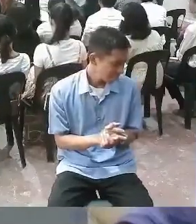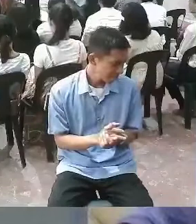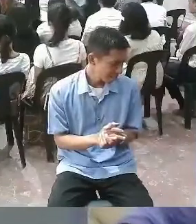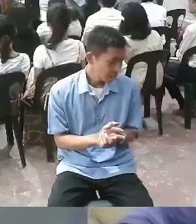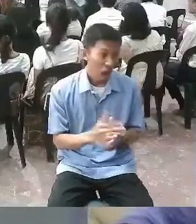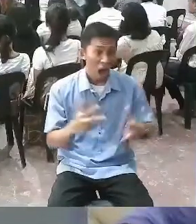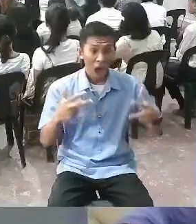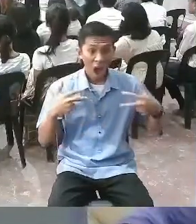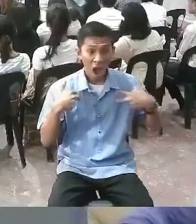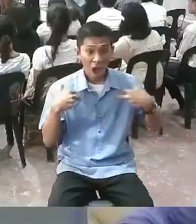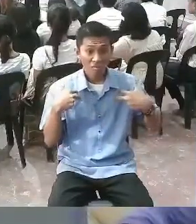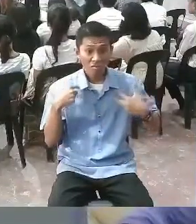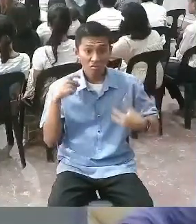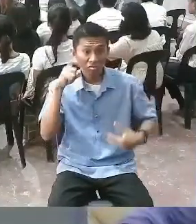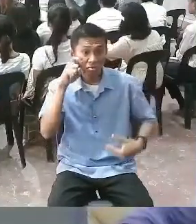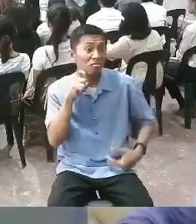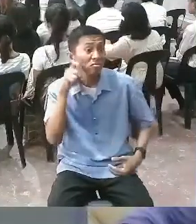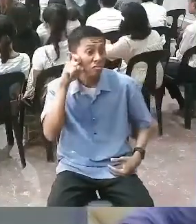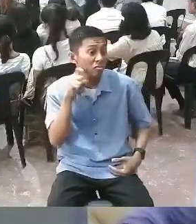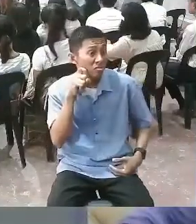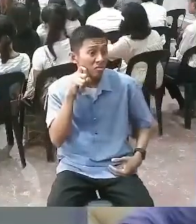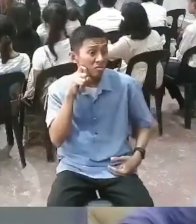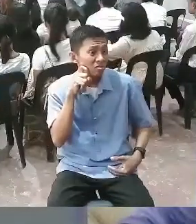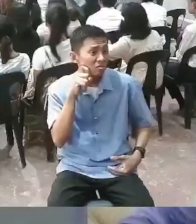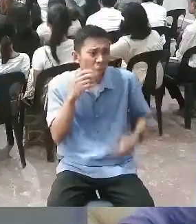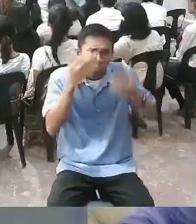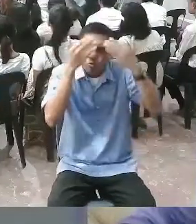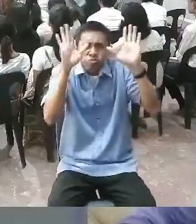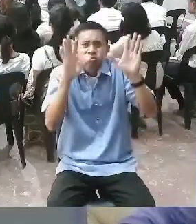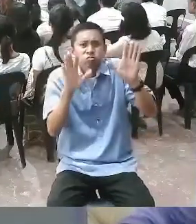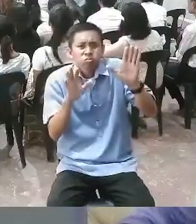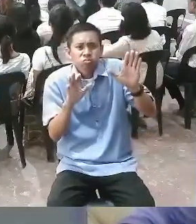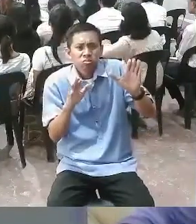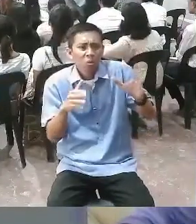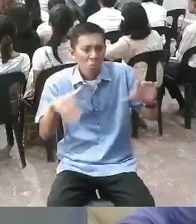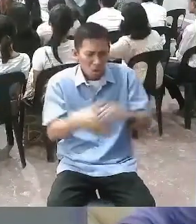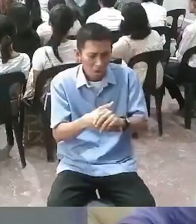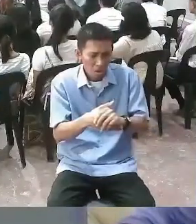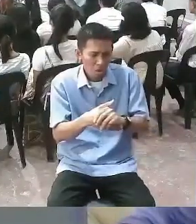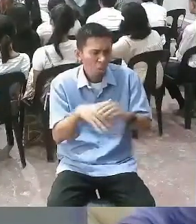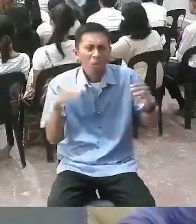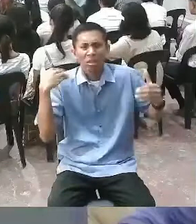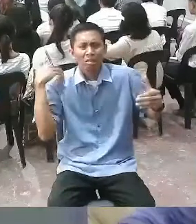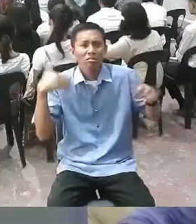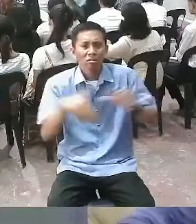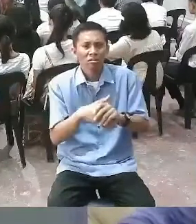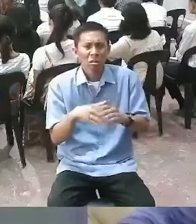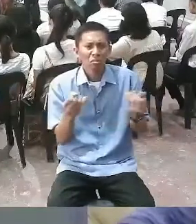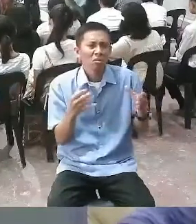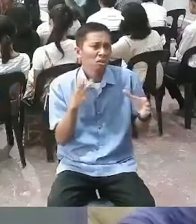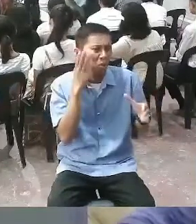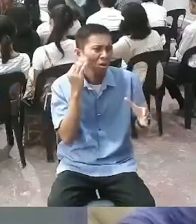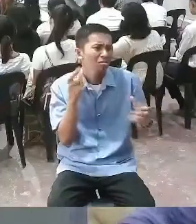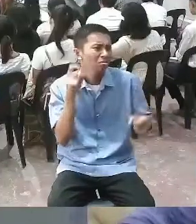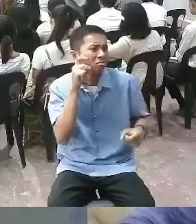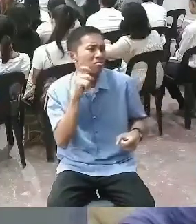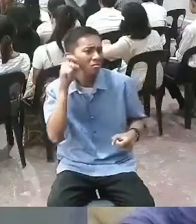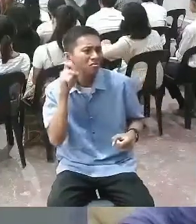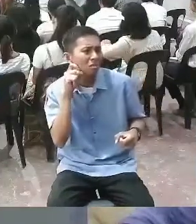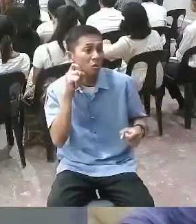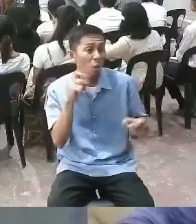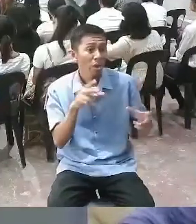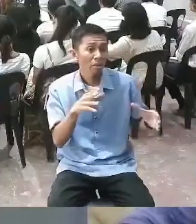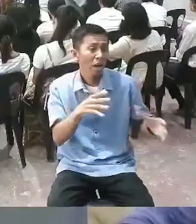Having sex with somebody that you don't know and you're not married to, and you get a